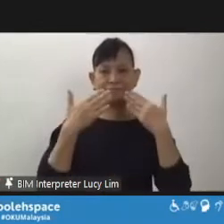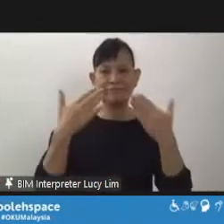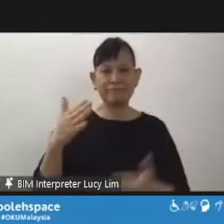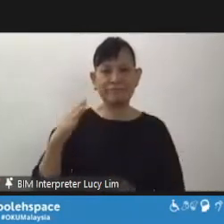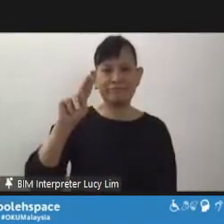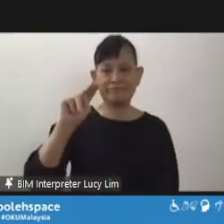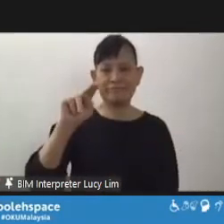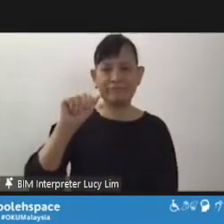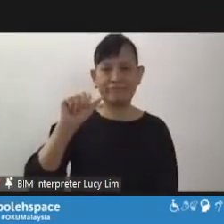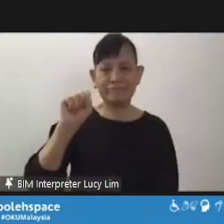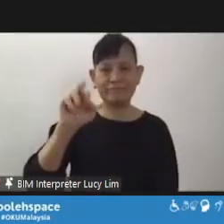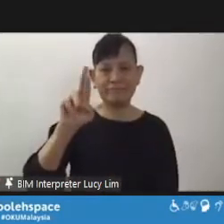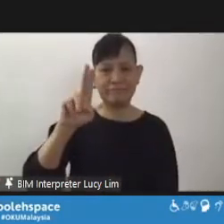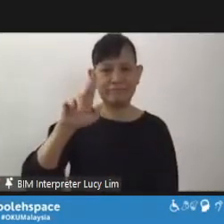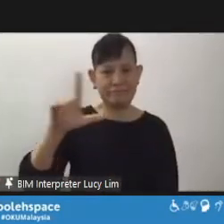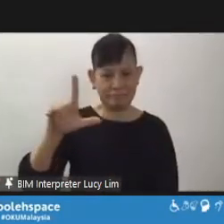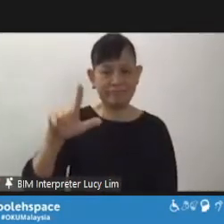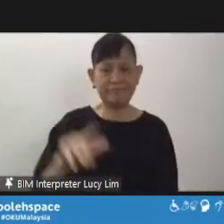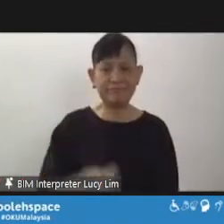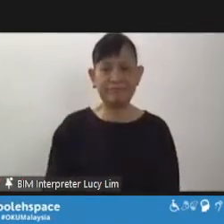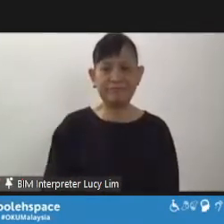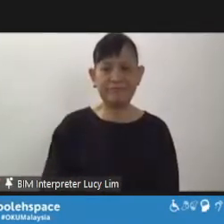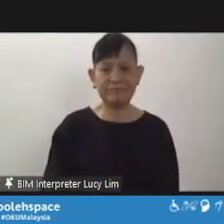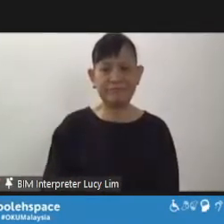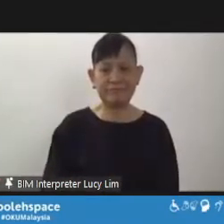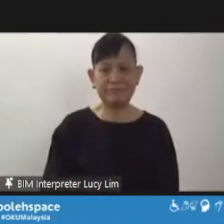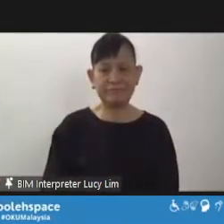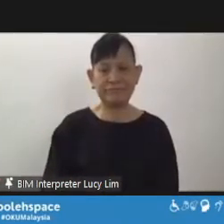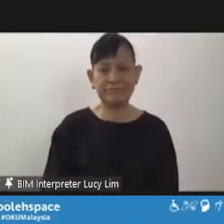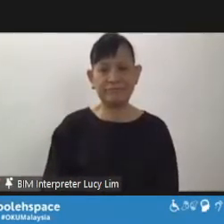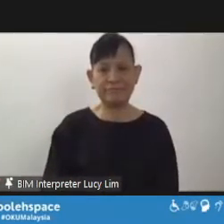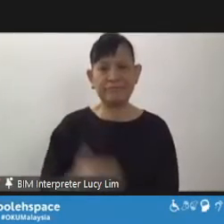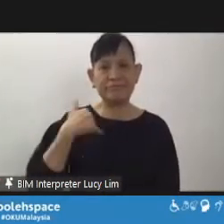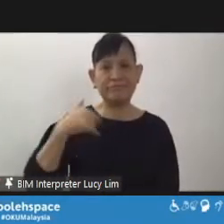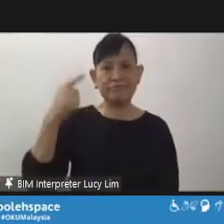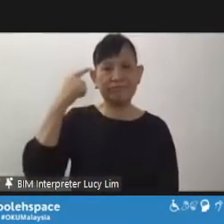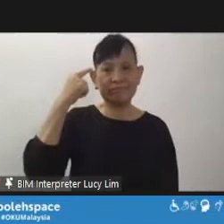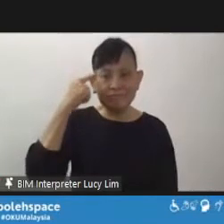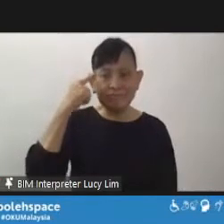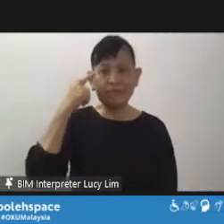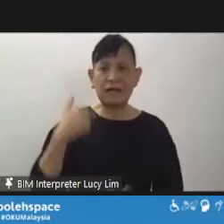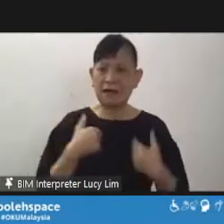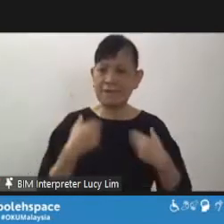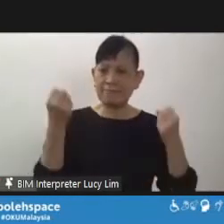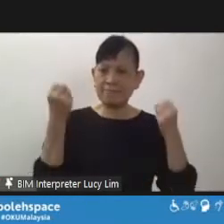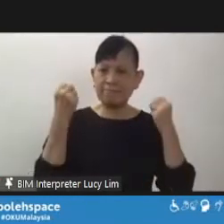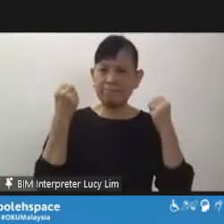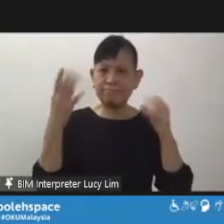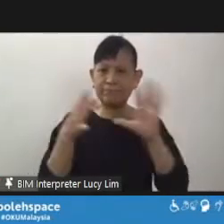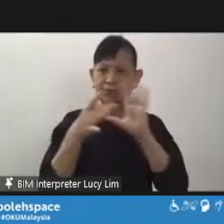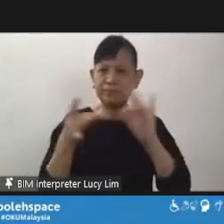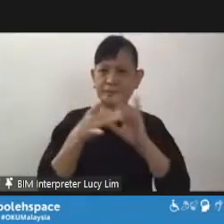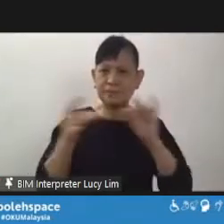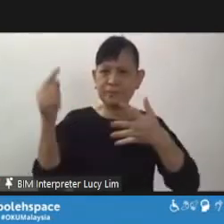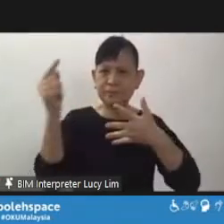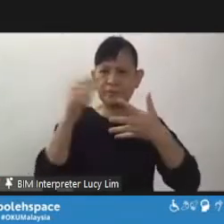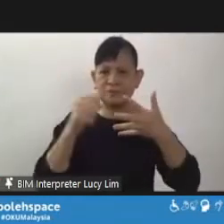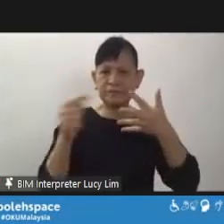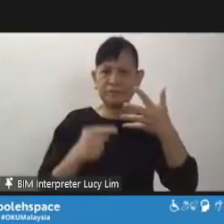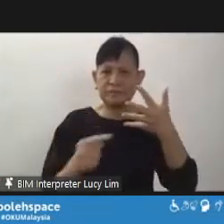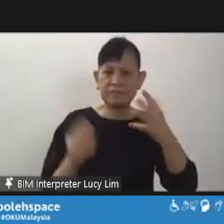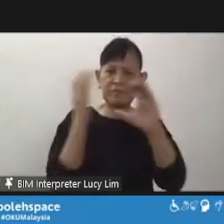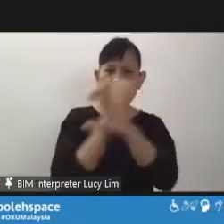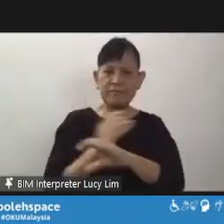Nasrul, from BolehSpace. Obviously, I think there are a lot, you've mentioned how there are a lot of challenges faced by persons